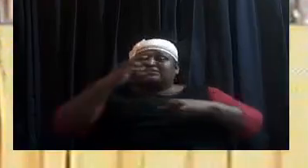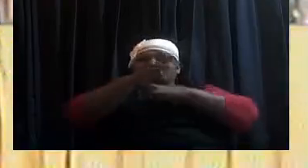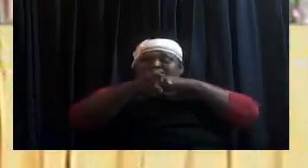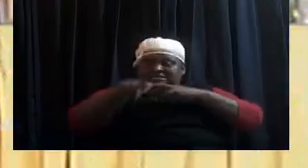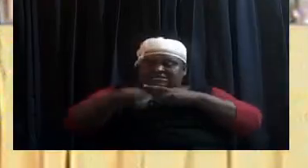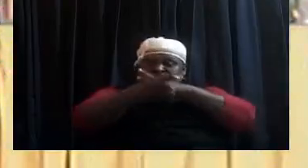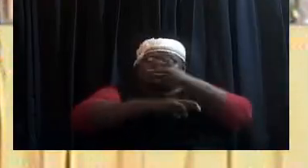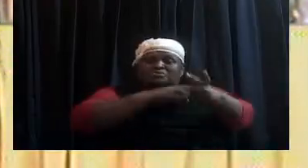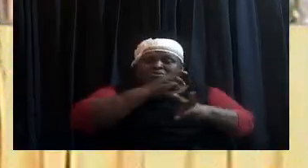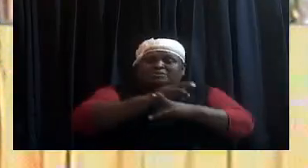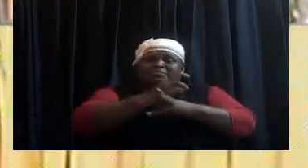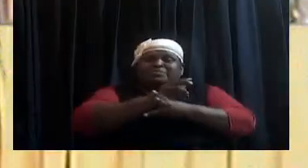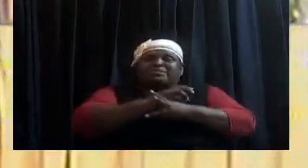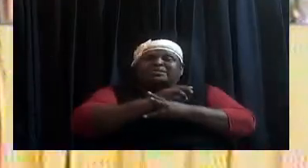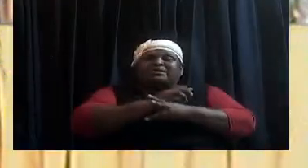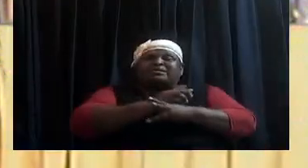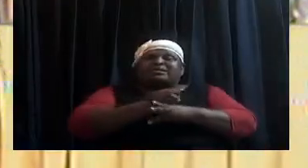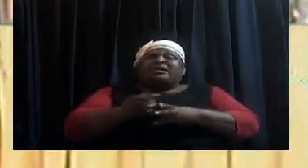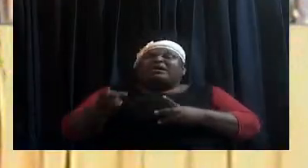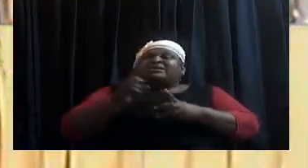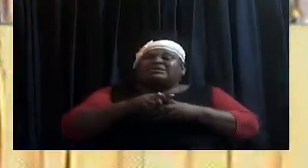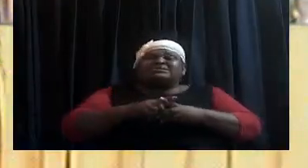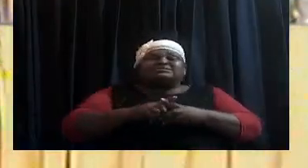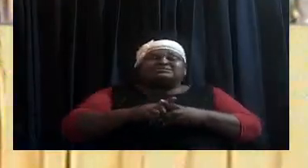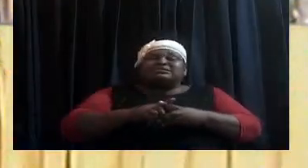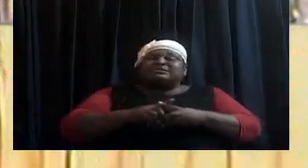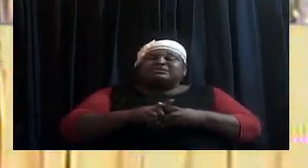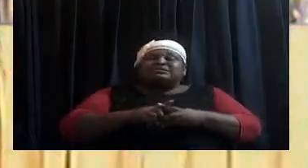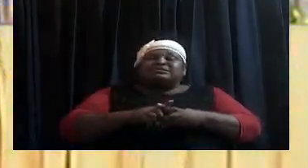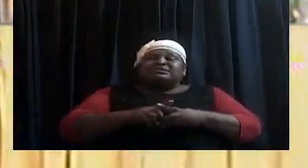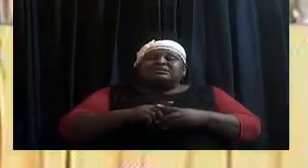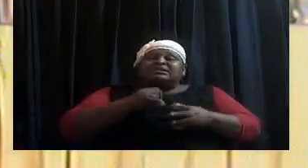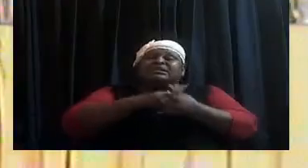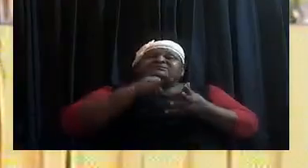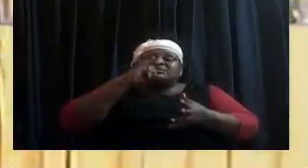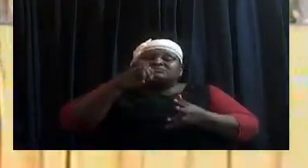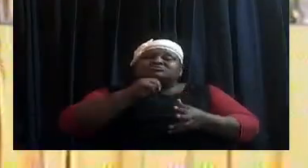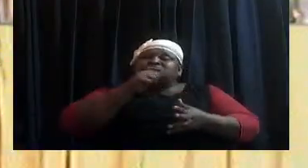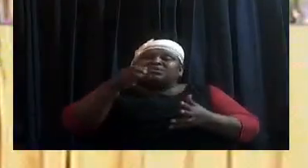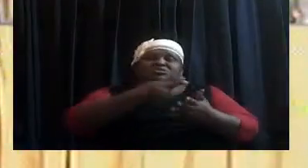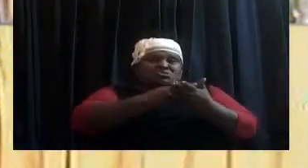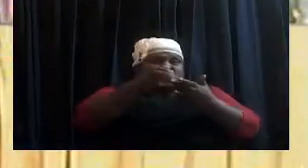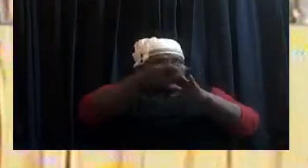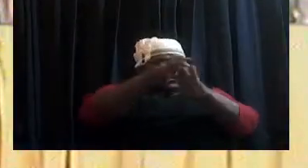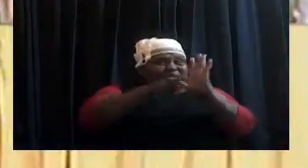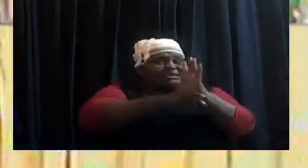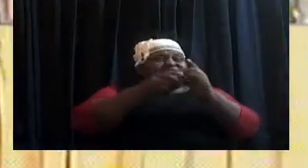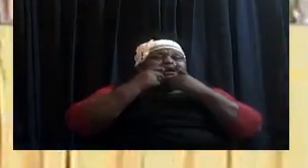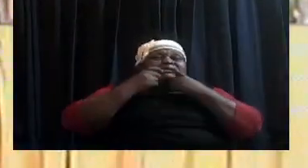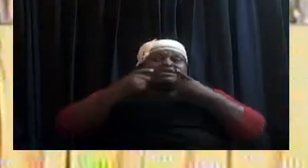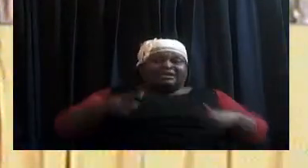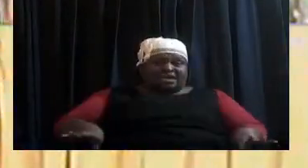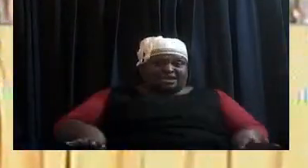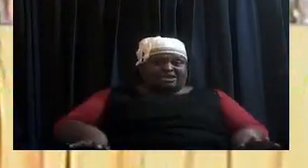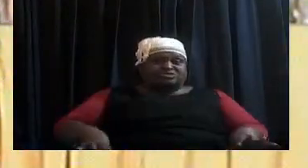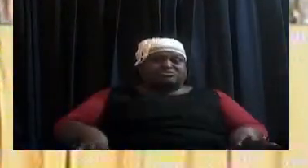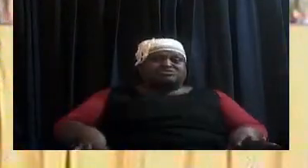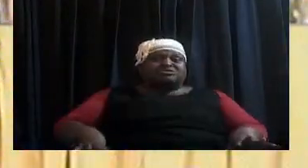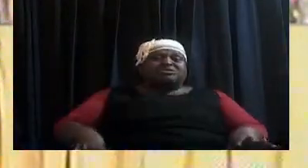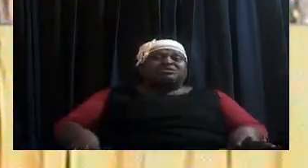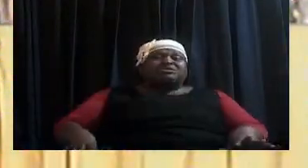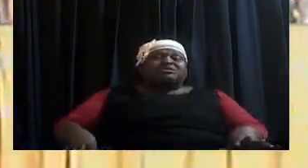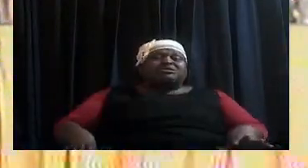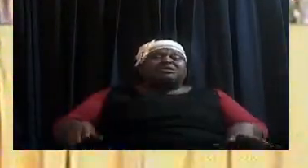unless it is not holiness until dedication comes into the